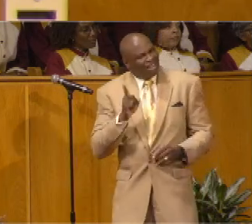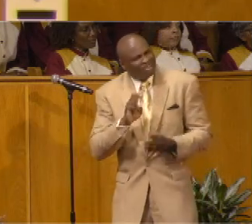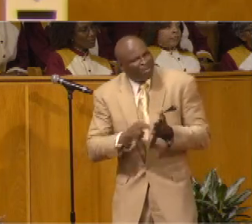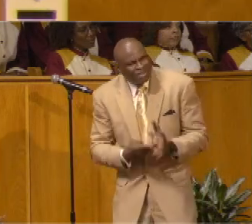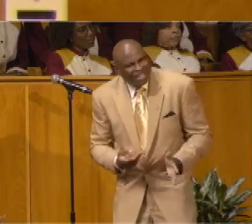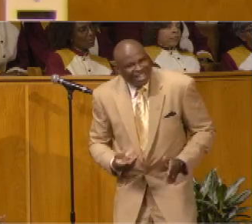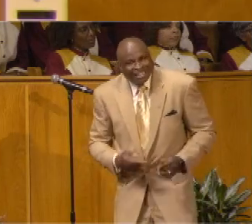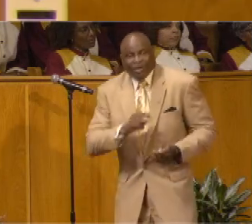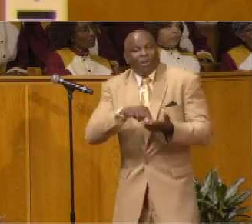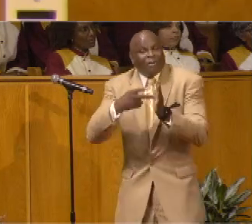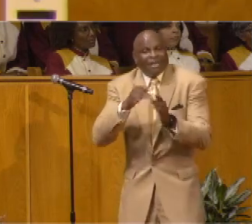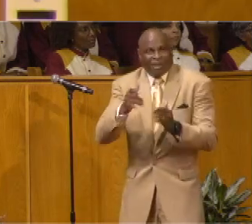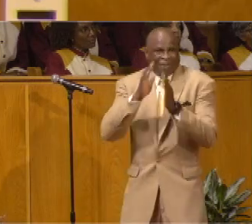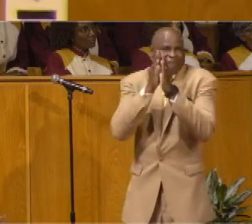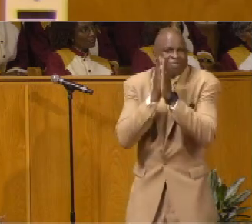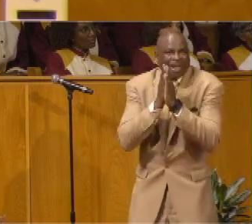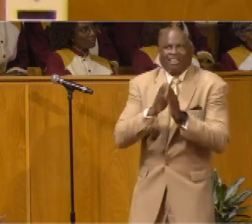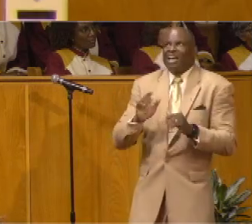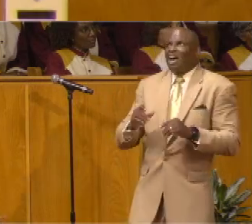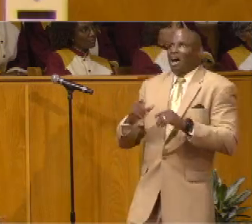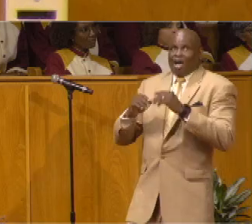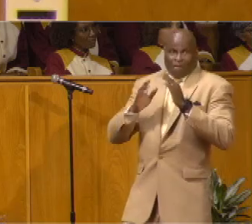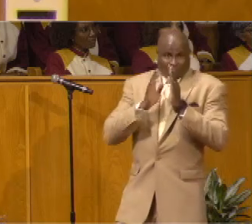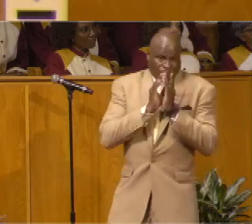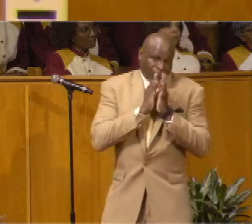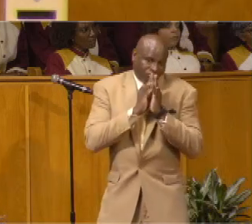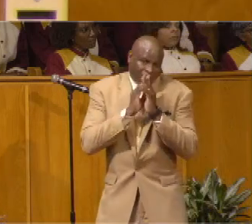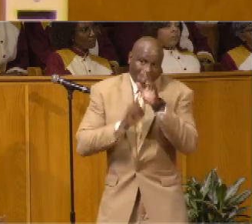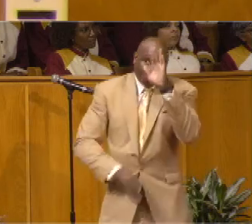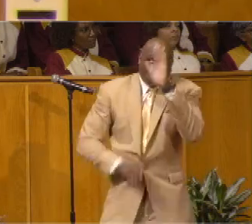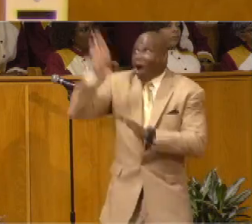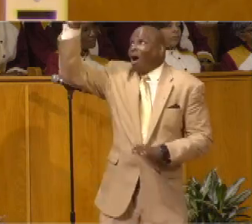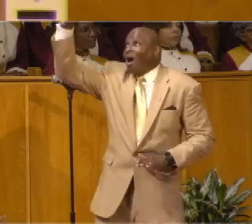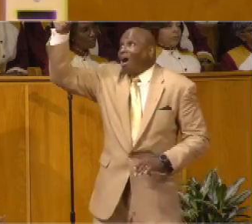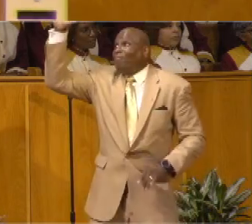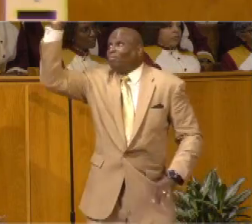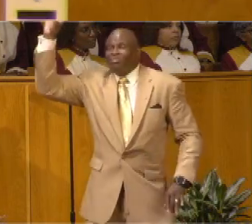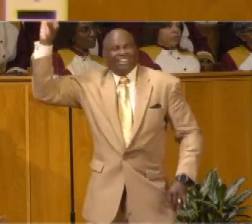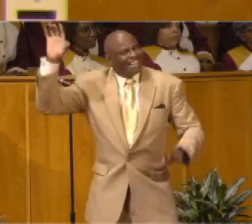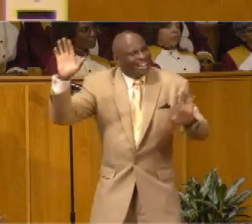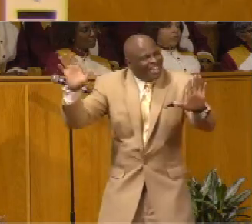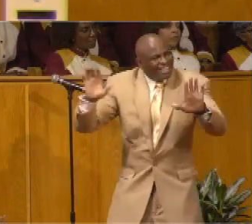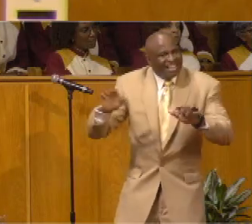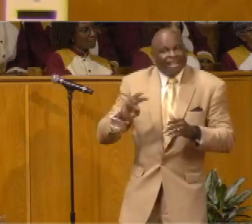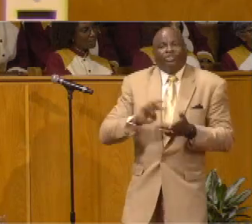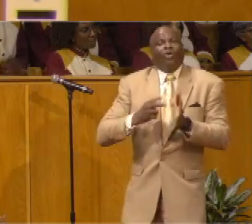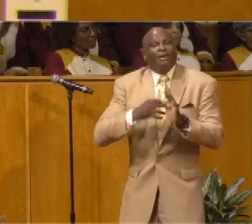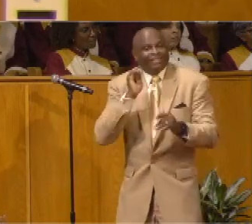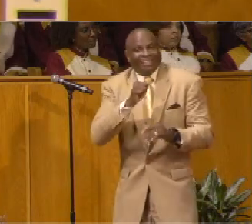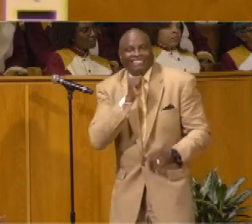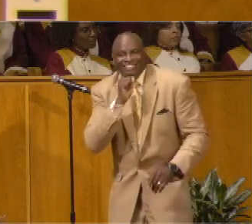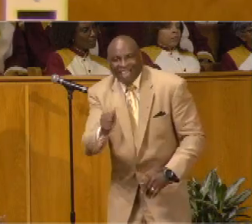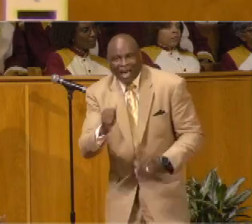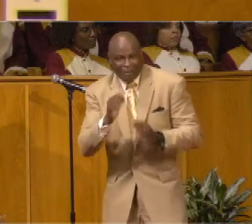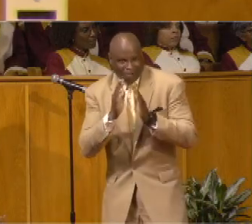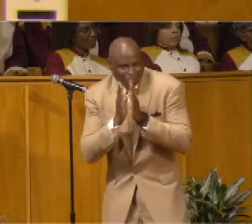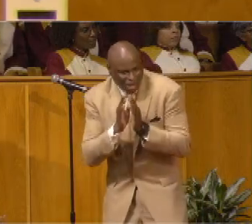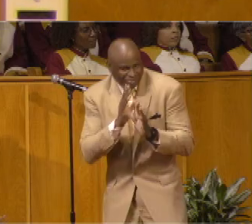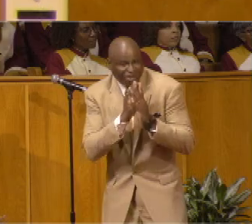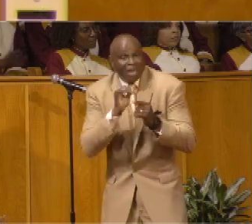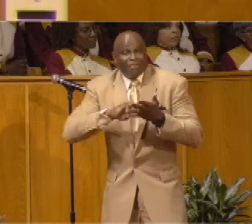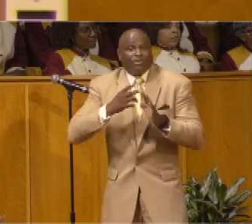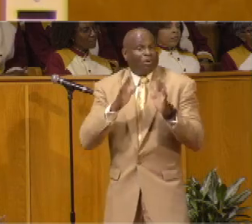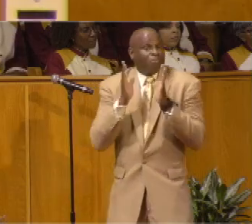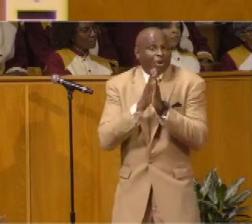It doesn't even mean that your prayers get to God faster and higher. Nor does not praying in tongues mean